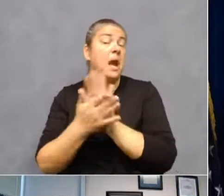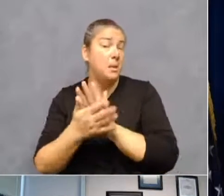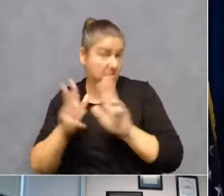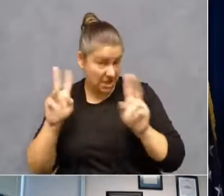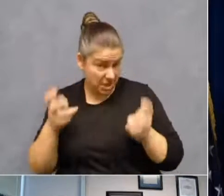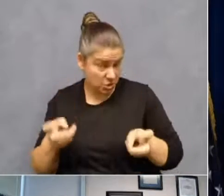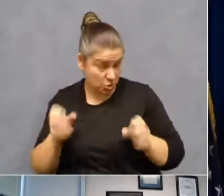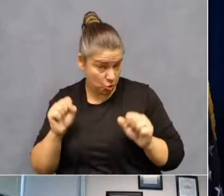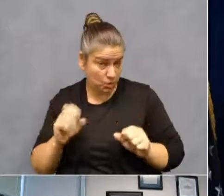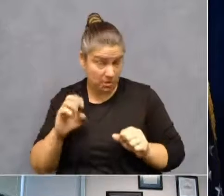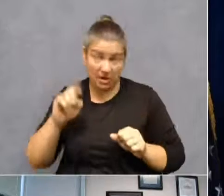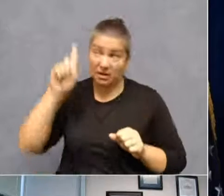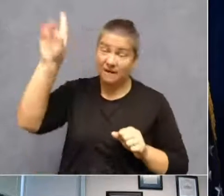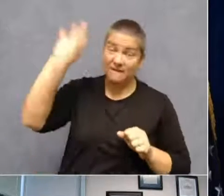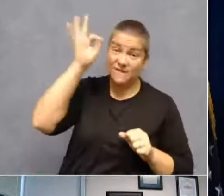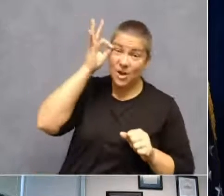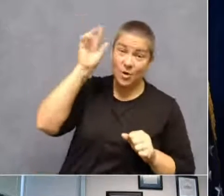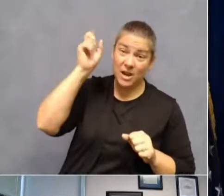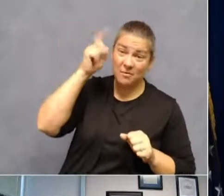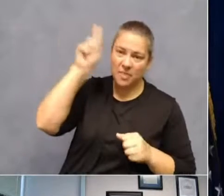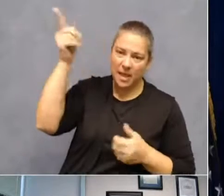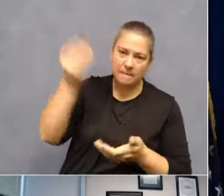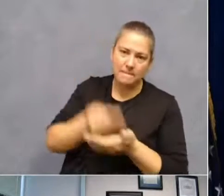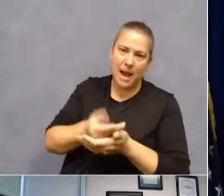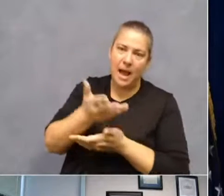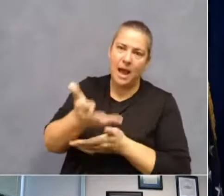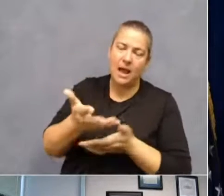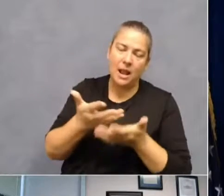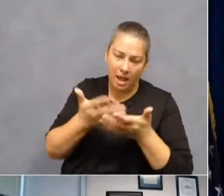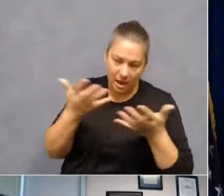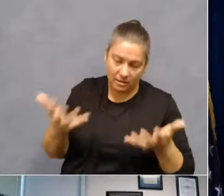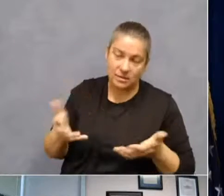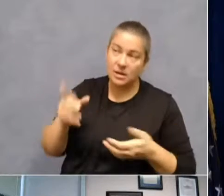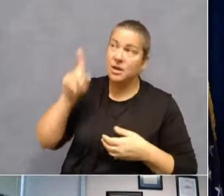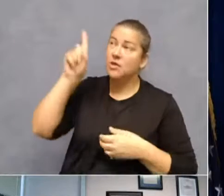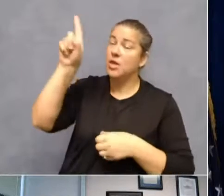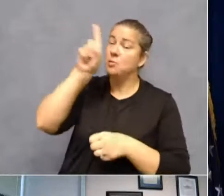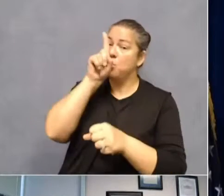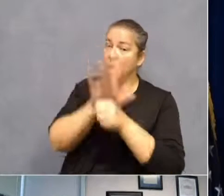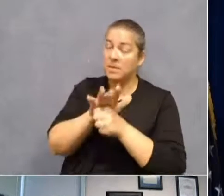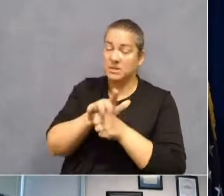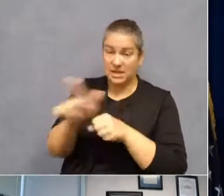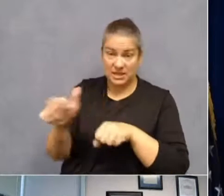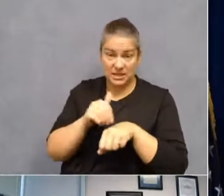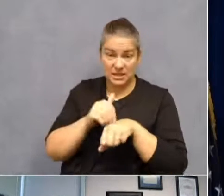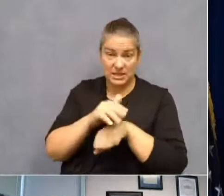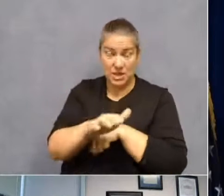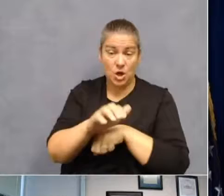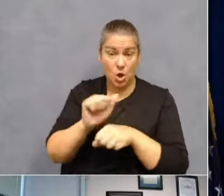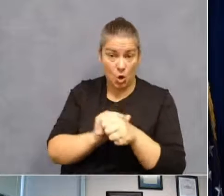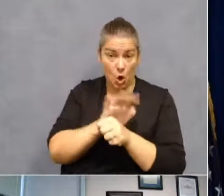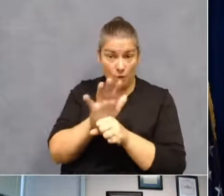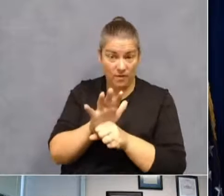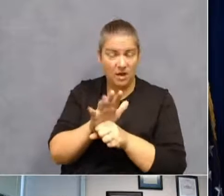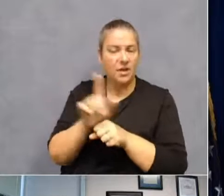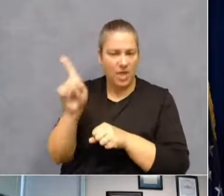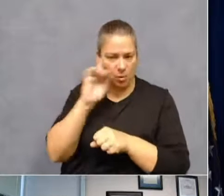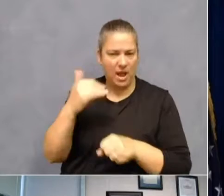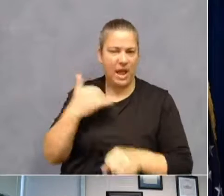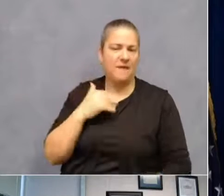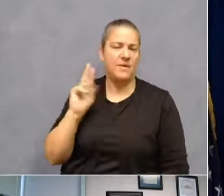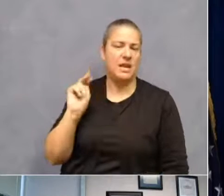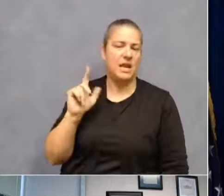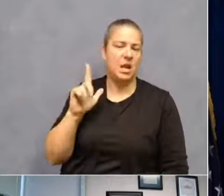large purchaser, and they have promised that when they ship out the COVID vaccine, they will include needles, syringes,